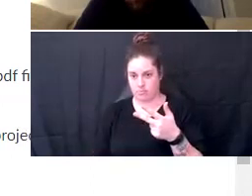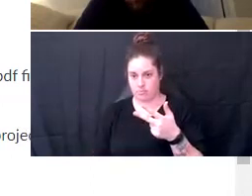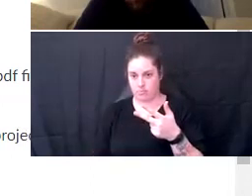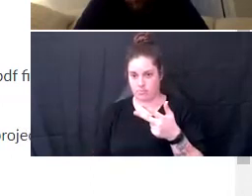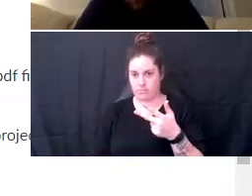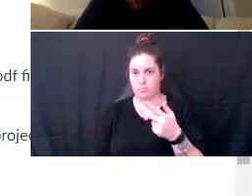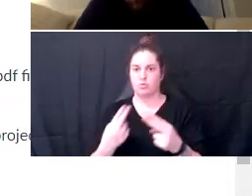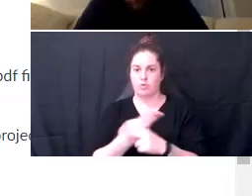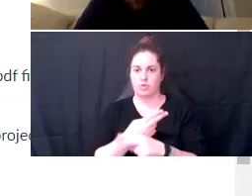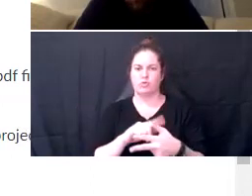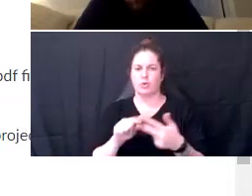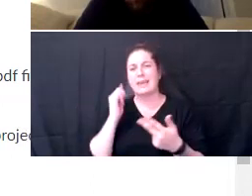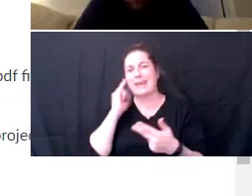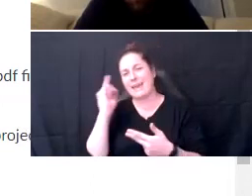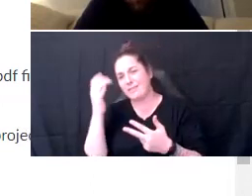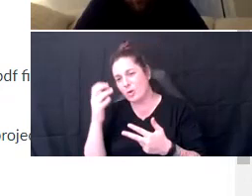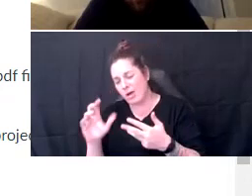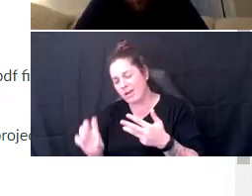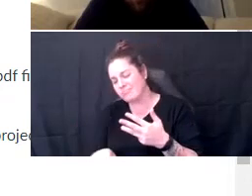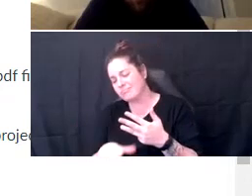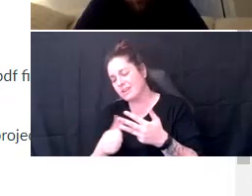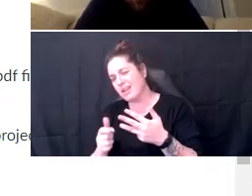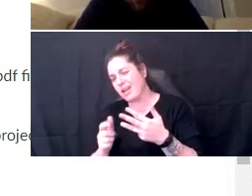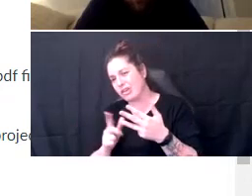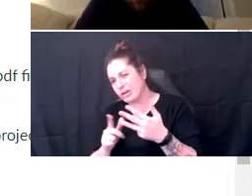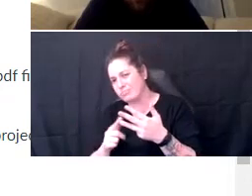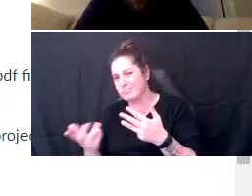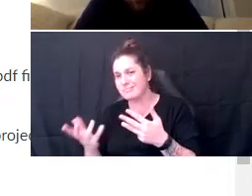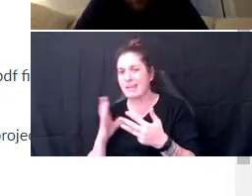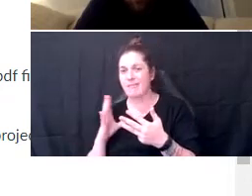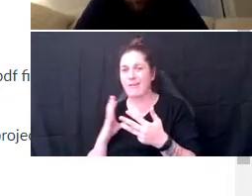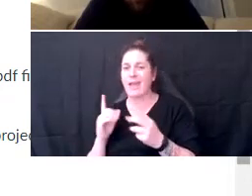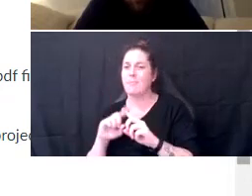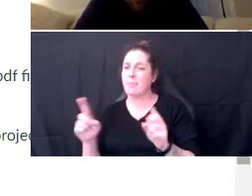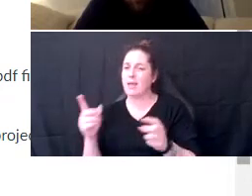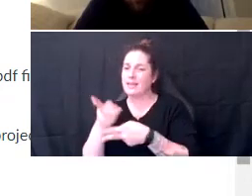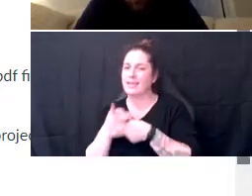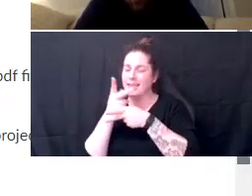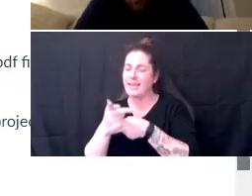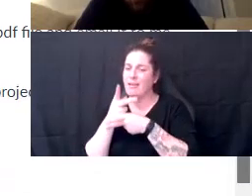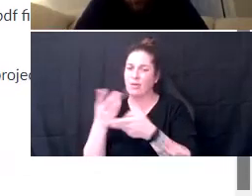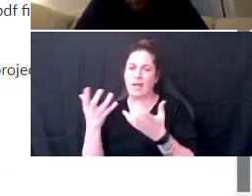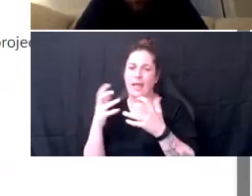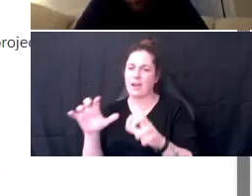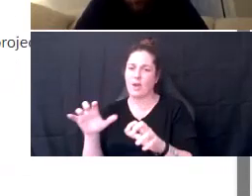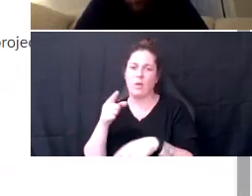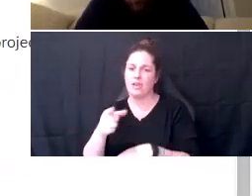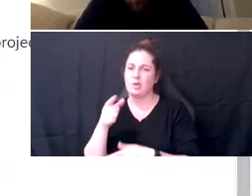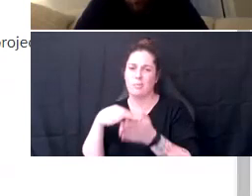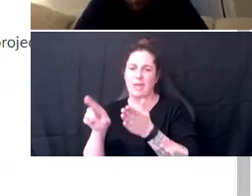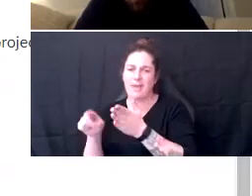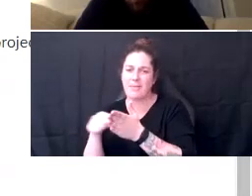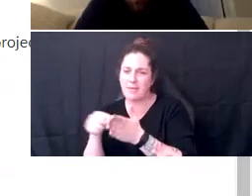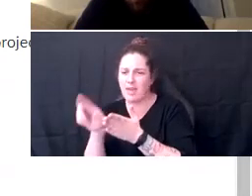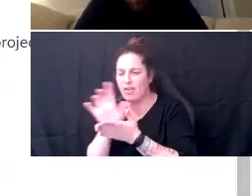with that. Just be careful, because I really don't want you paying for these articles. Okay. All right. Now,